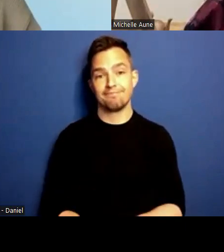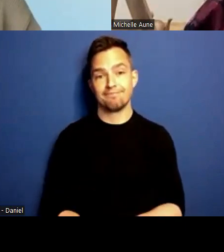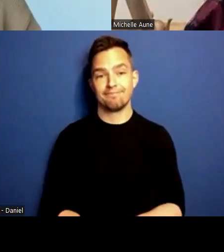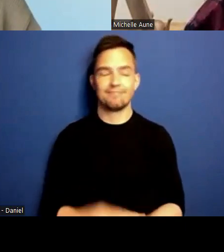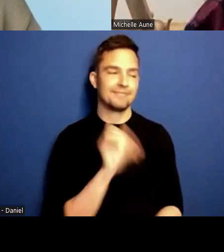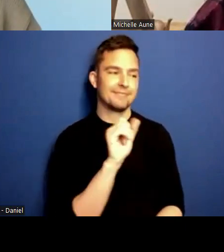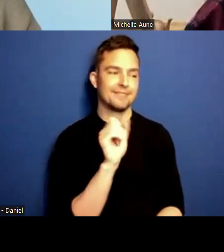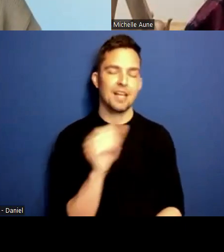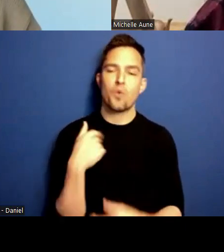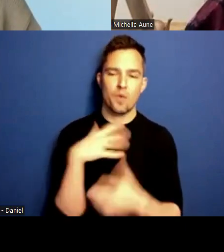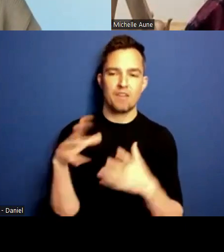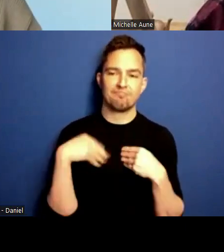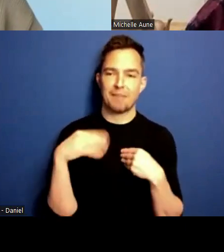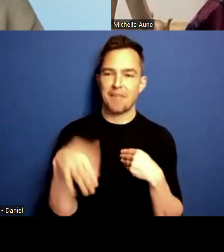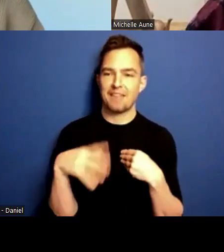We're okay with that.